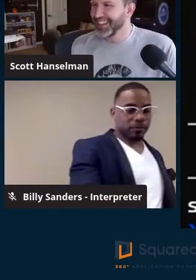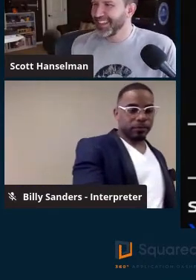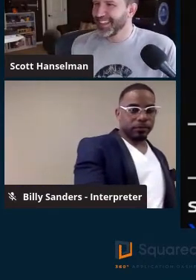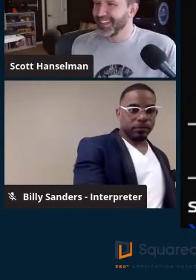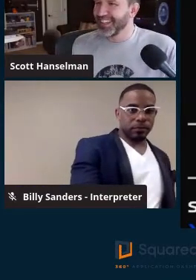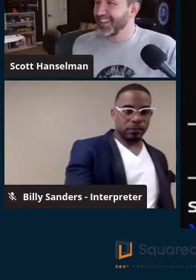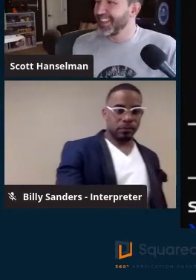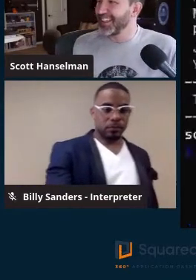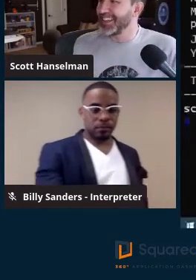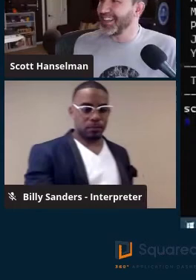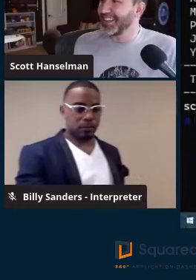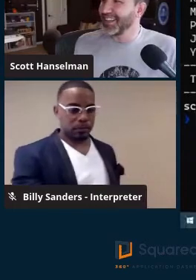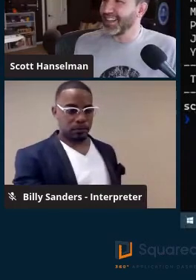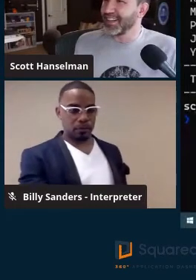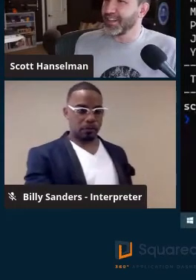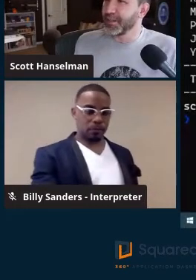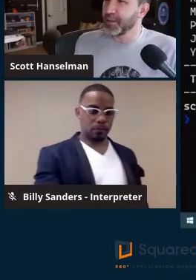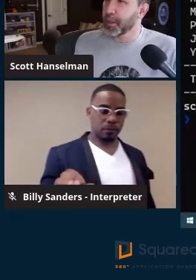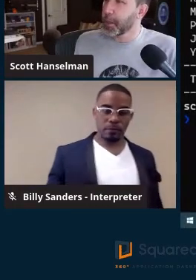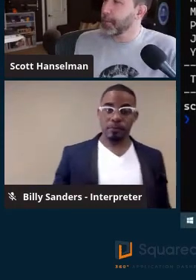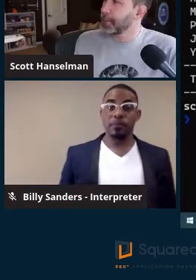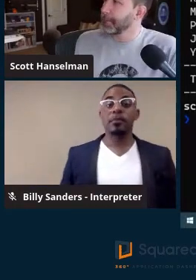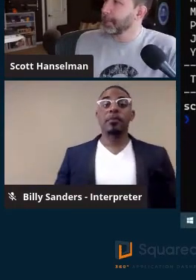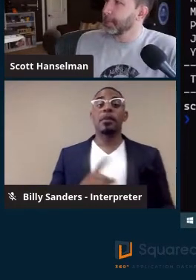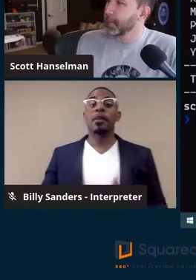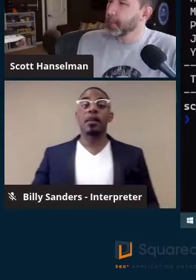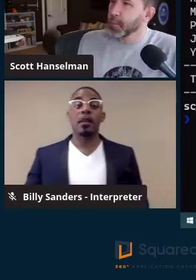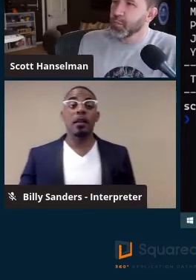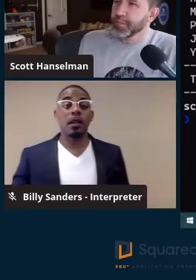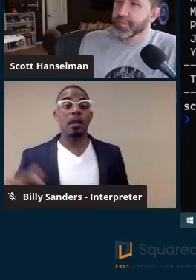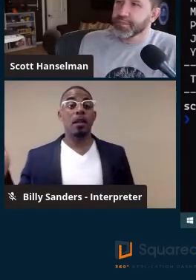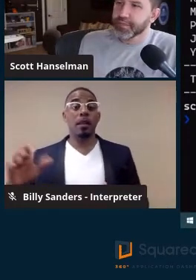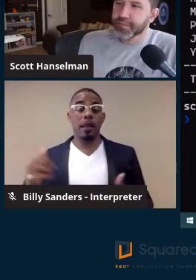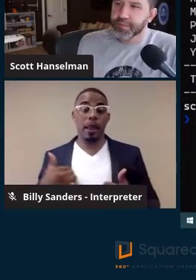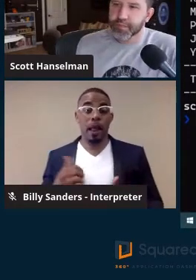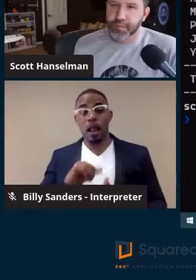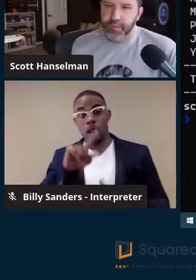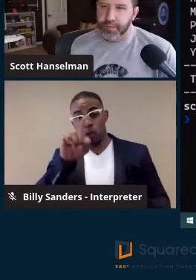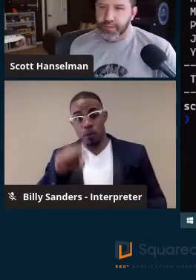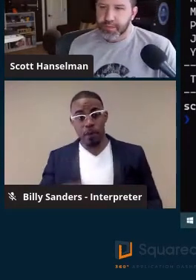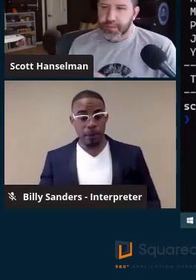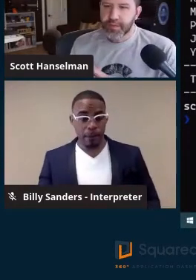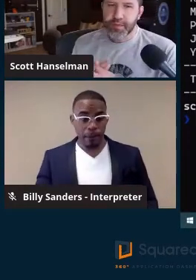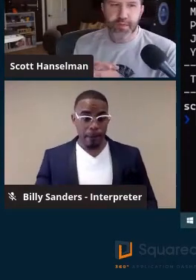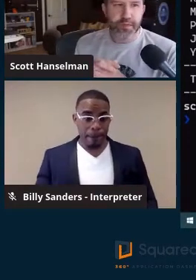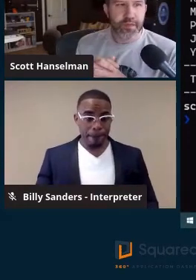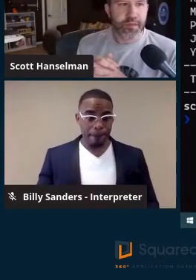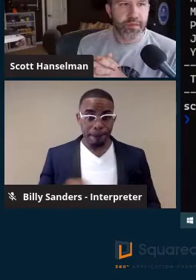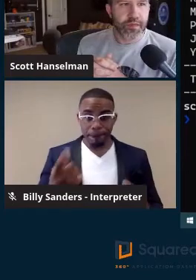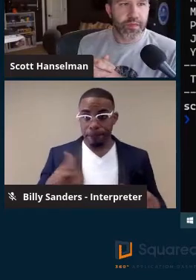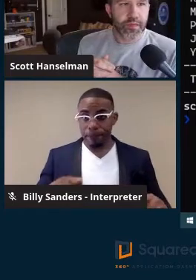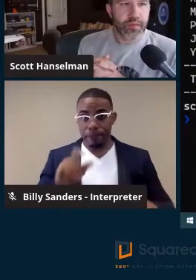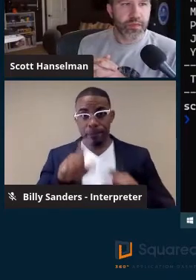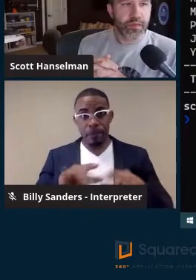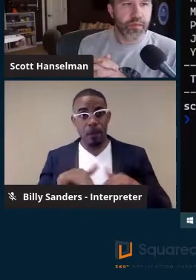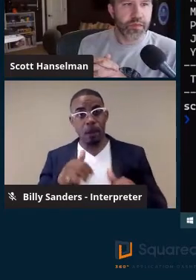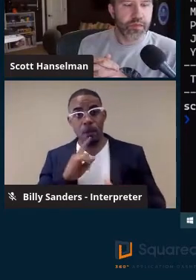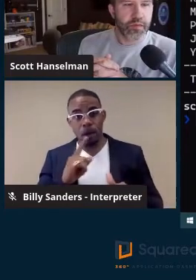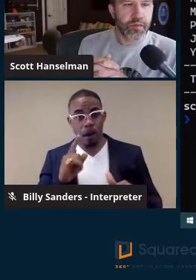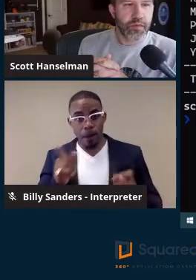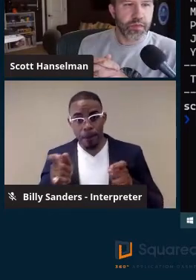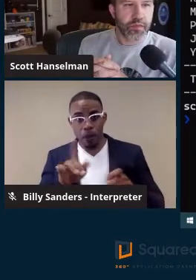Really, really good. Then Roland has had another question, and he was asking how you're managing